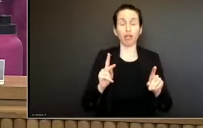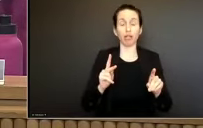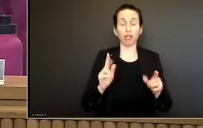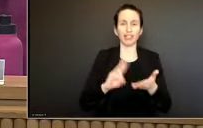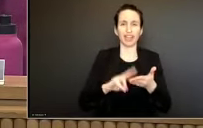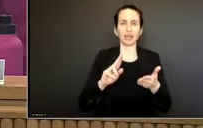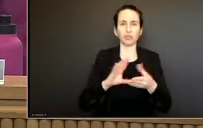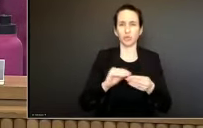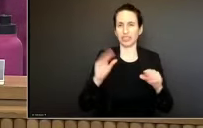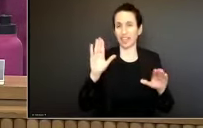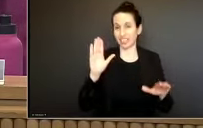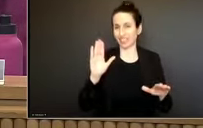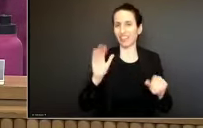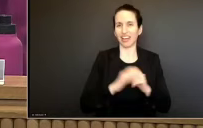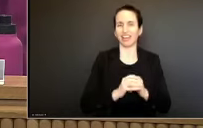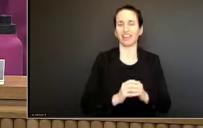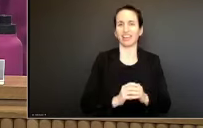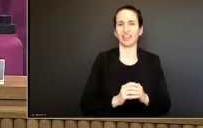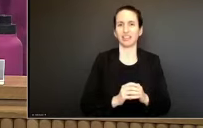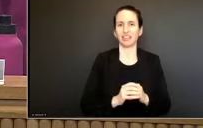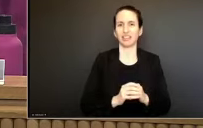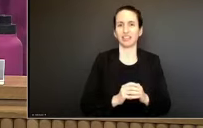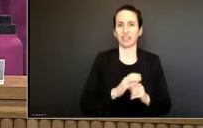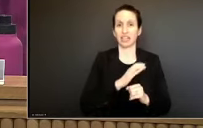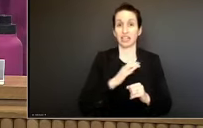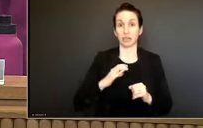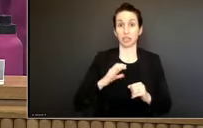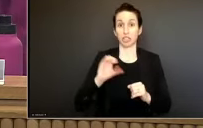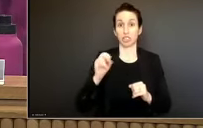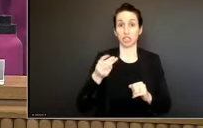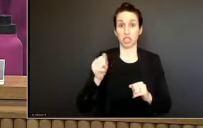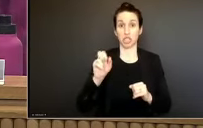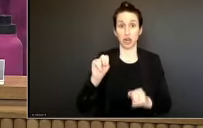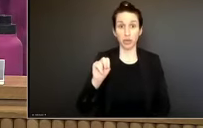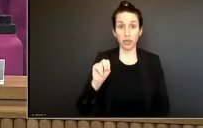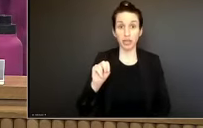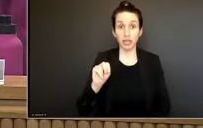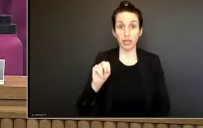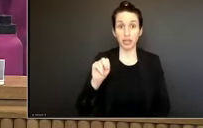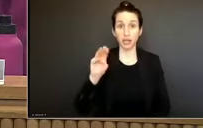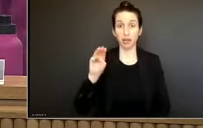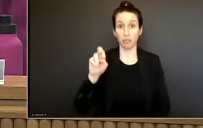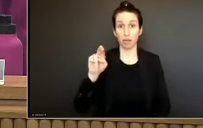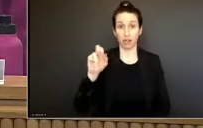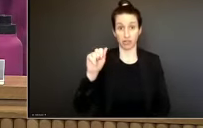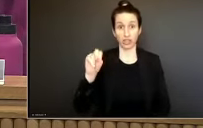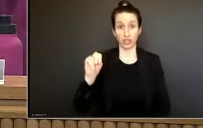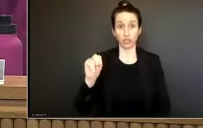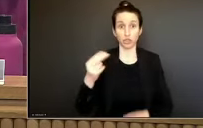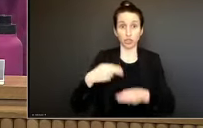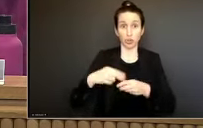provide testimony. Commissioner Sharon Myron is joining us remotely. Welcome.